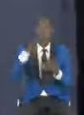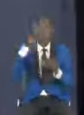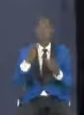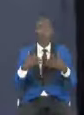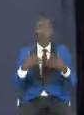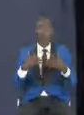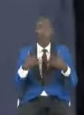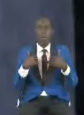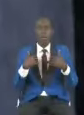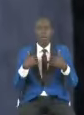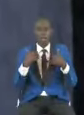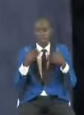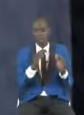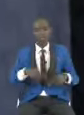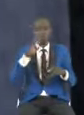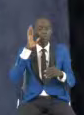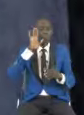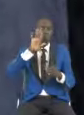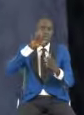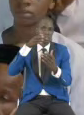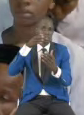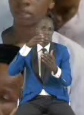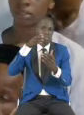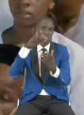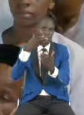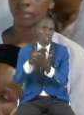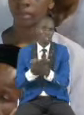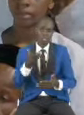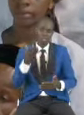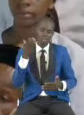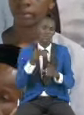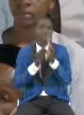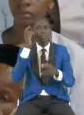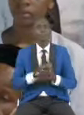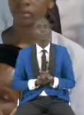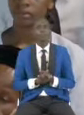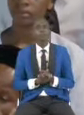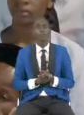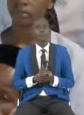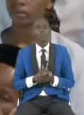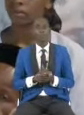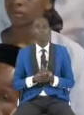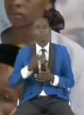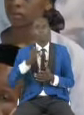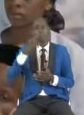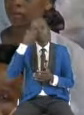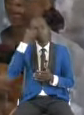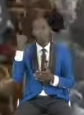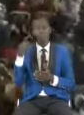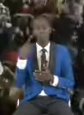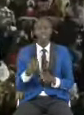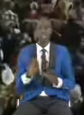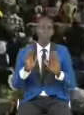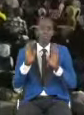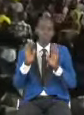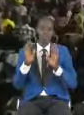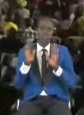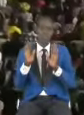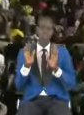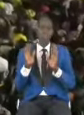you'll get there in Jesus' name. Because the fear that somebody will stop